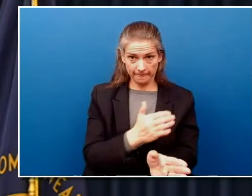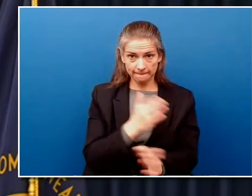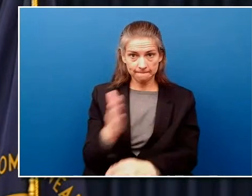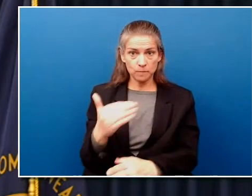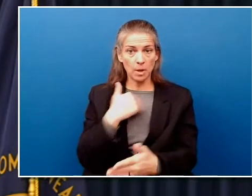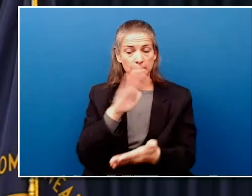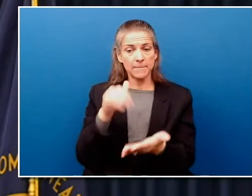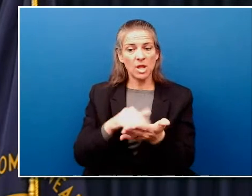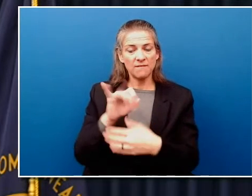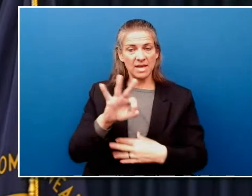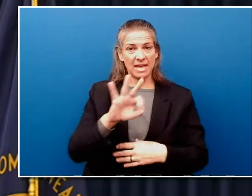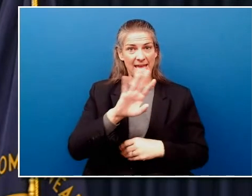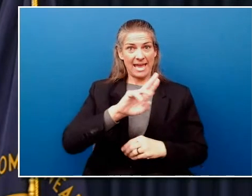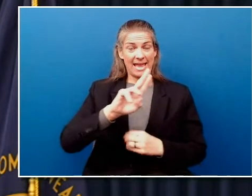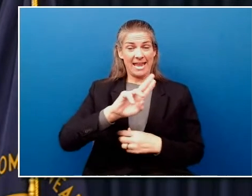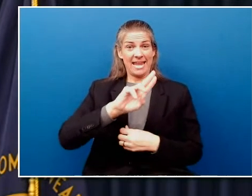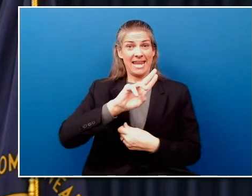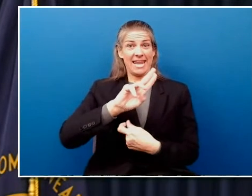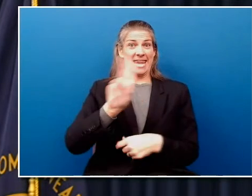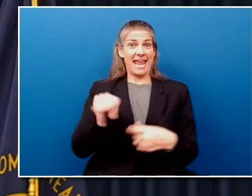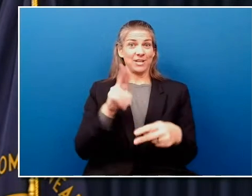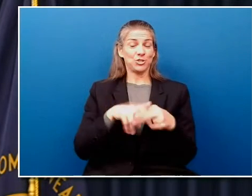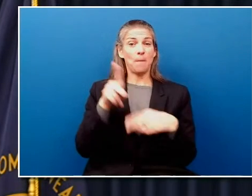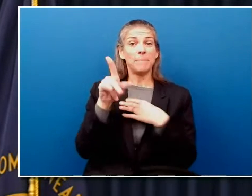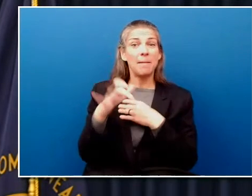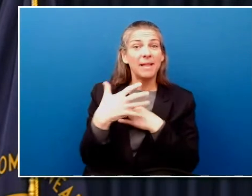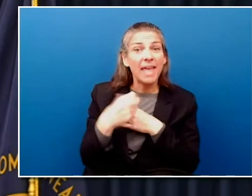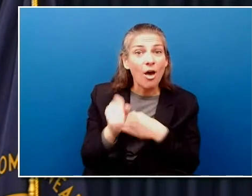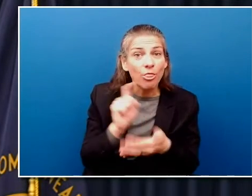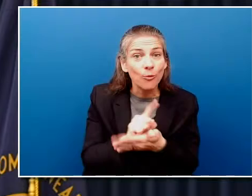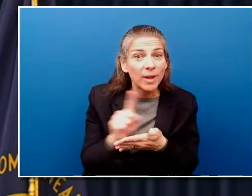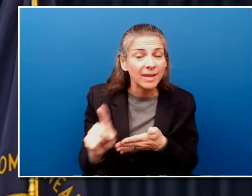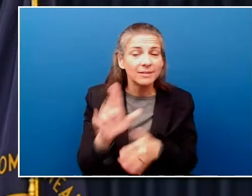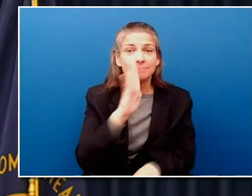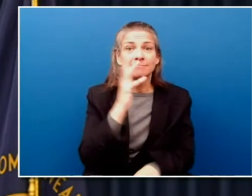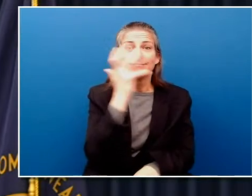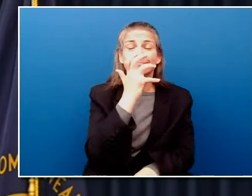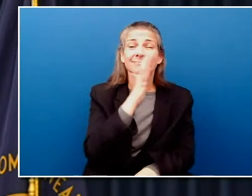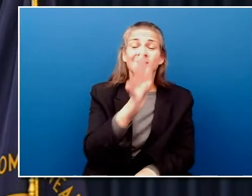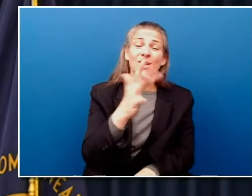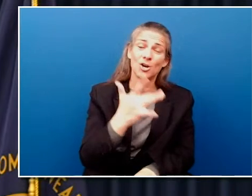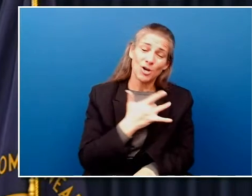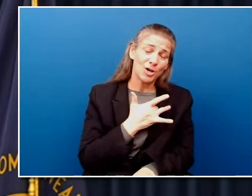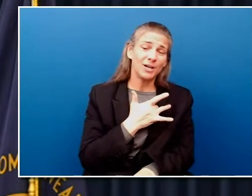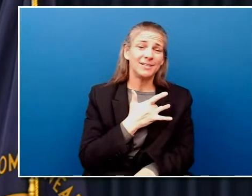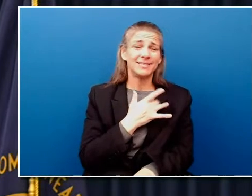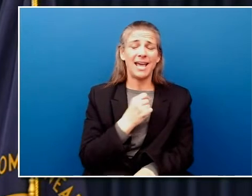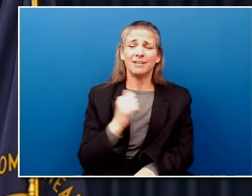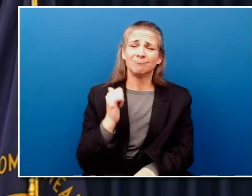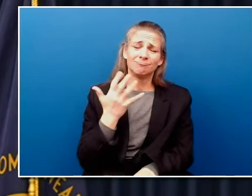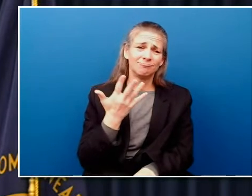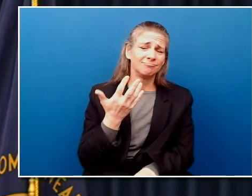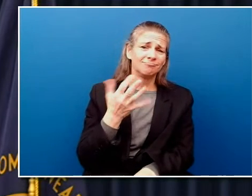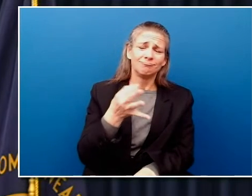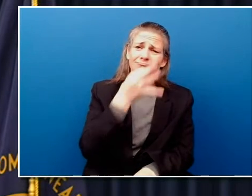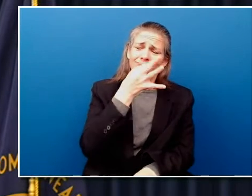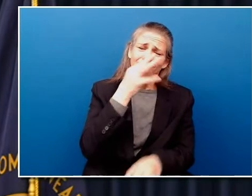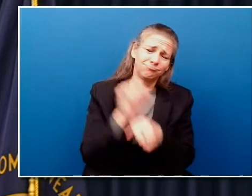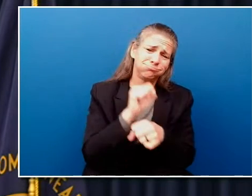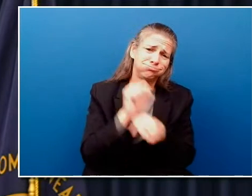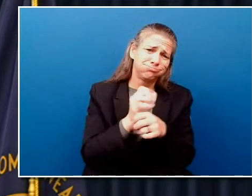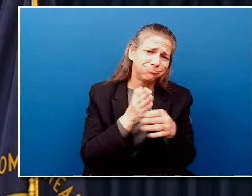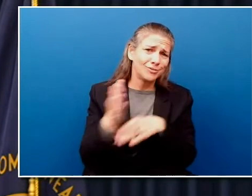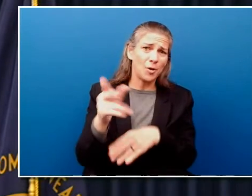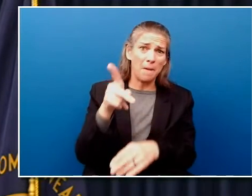National Public Health Week. And let me tell you, the incredible heart and resilience that our public health professionals have shown over the years is